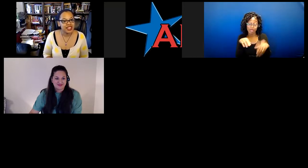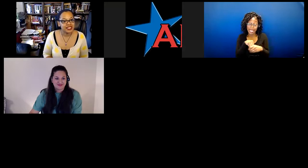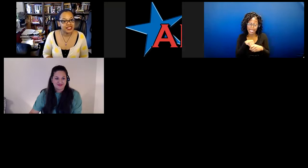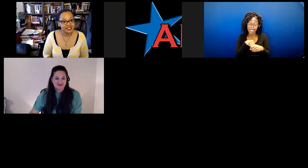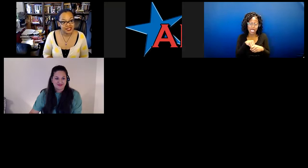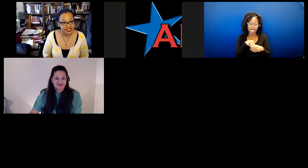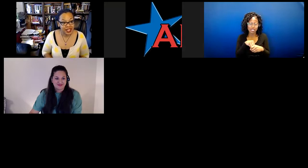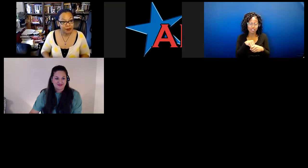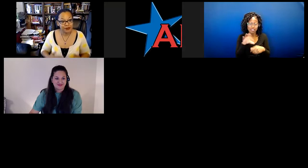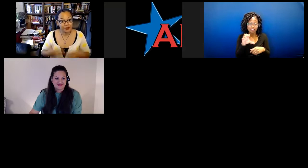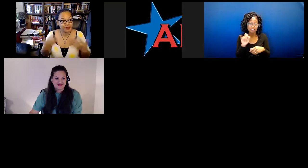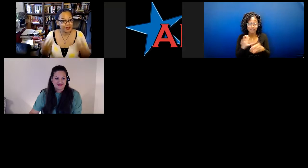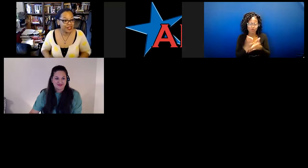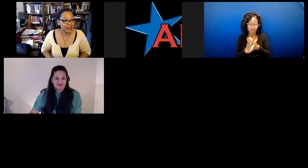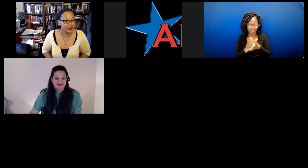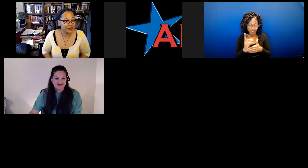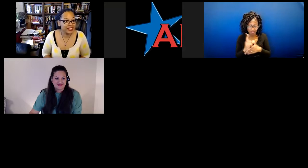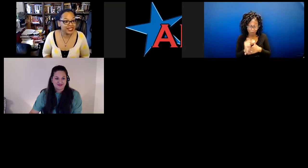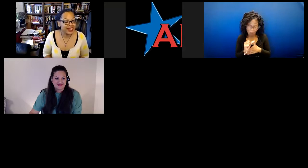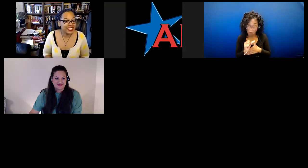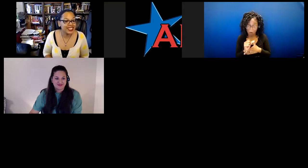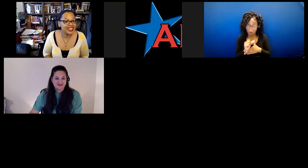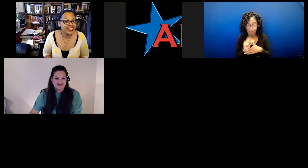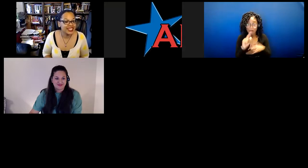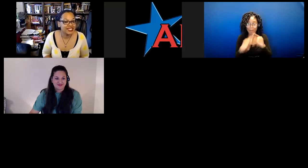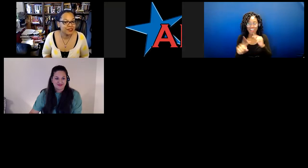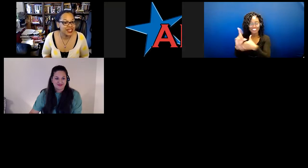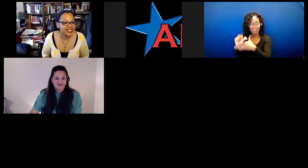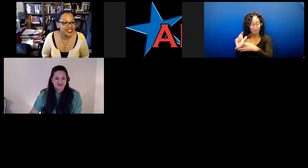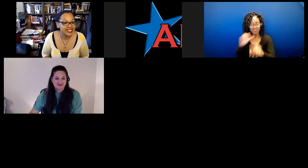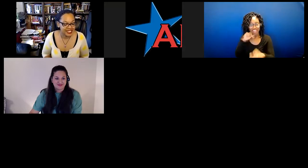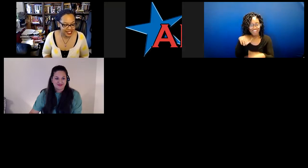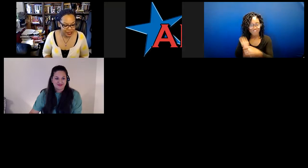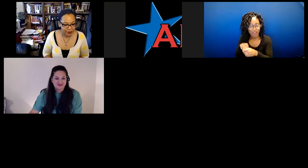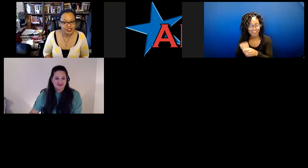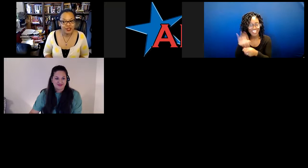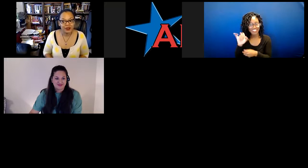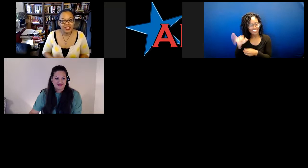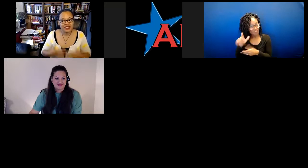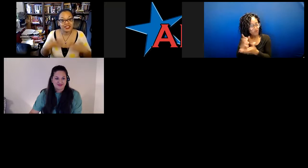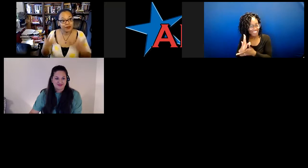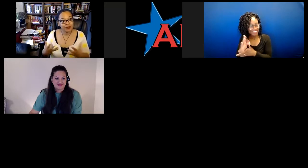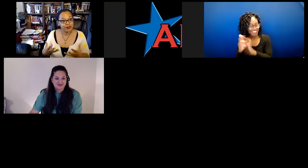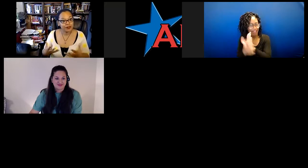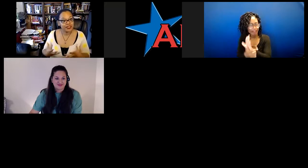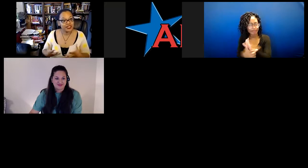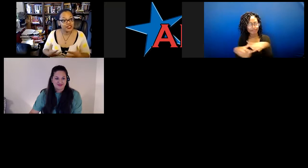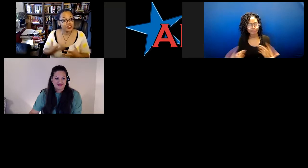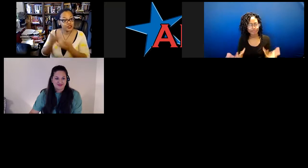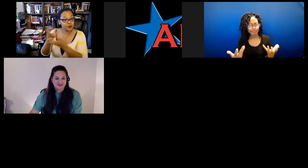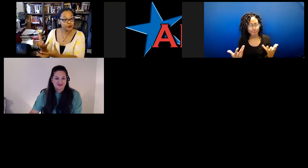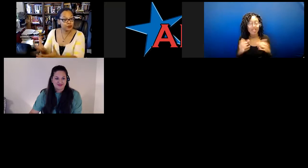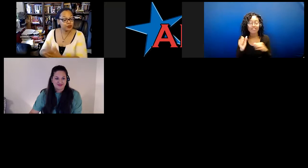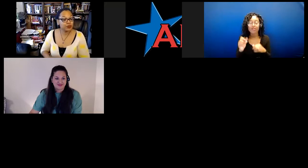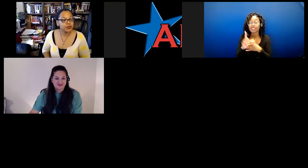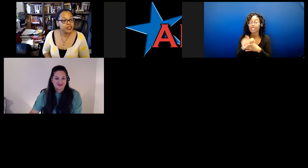that the disabled folks were just not included in the Civil Rights Act. And so disabled folks started